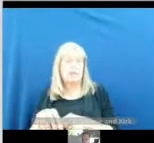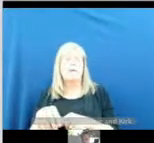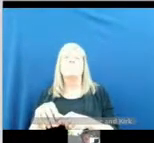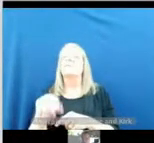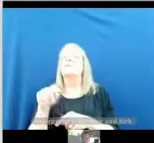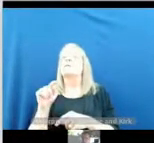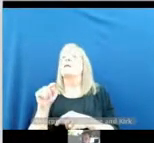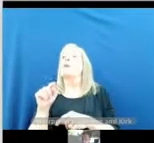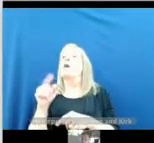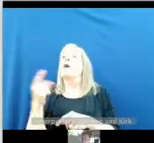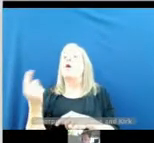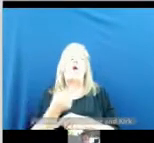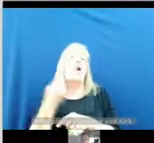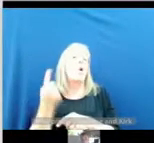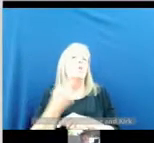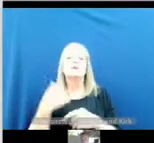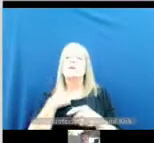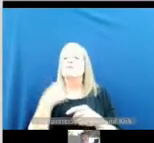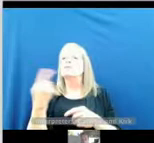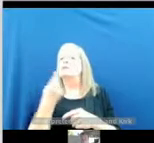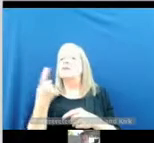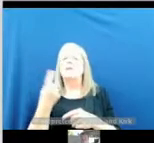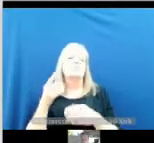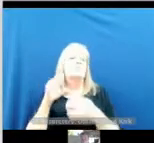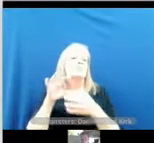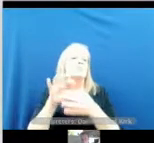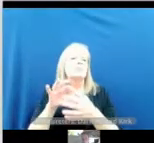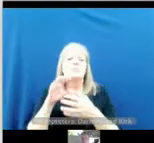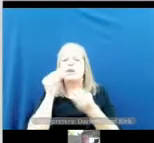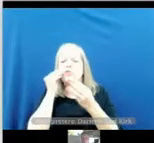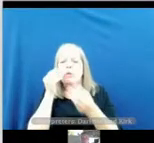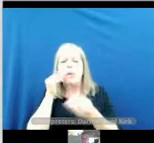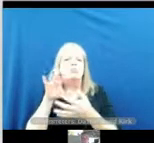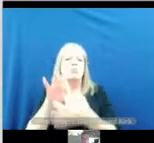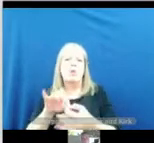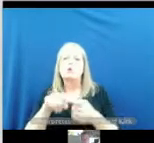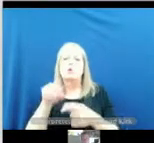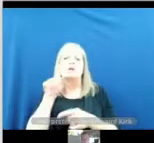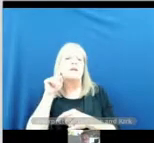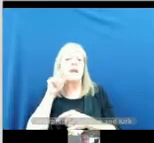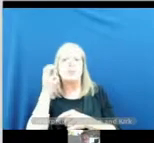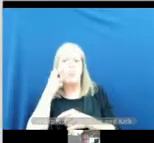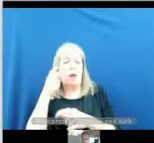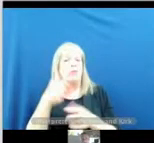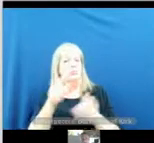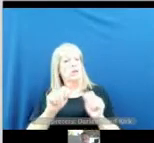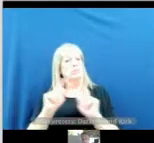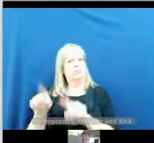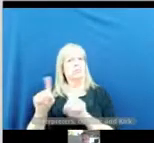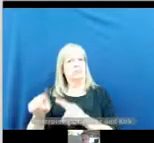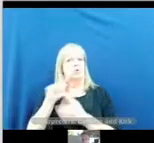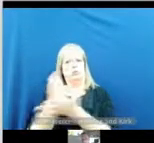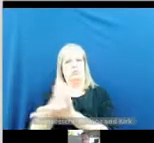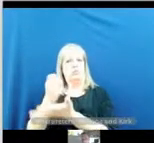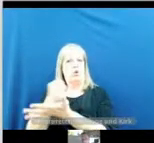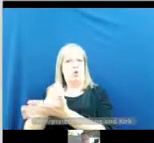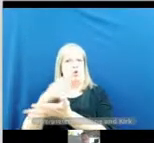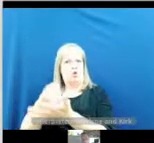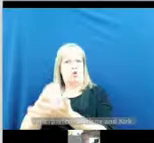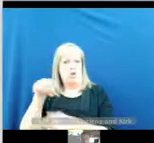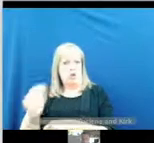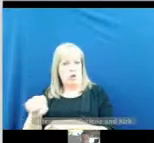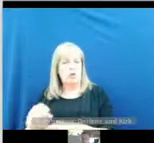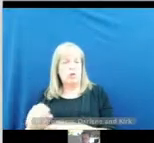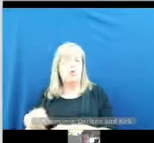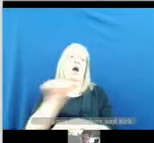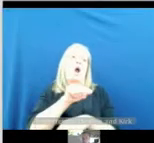There's always some sort of deafblind related content that's being offered, and so I'd encourage you to attend those sessions. At different times, we've been able to coordinate